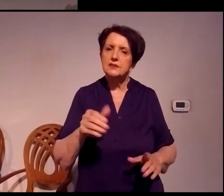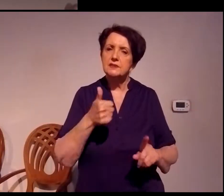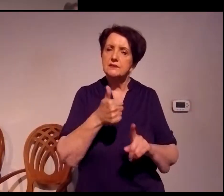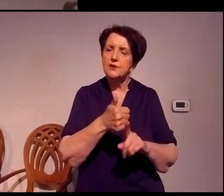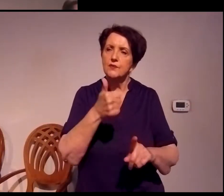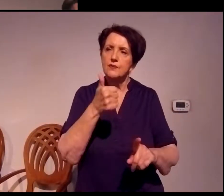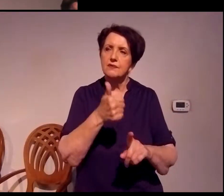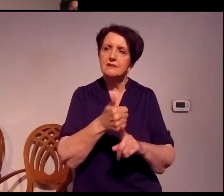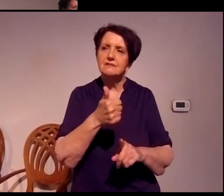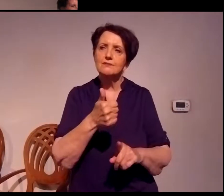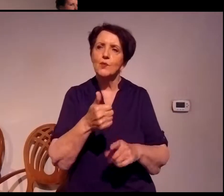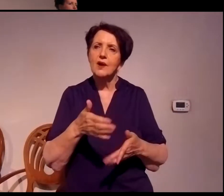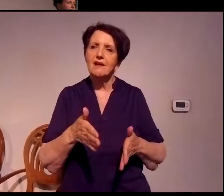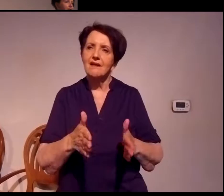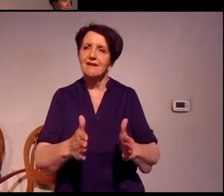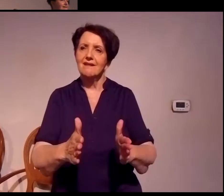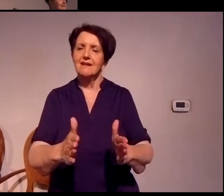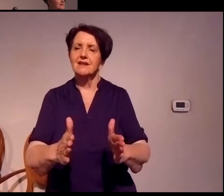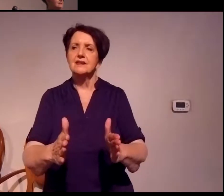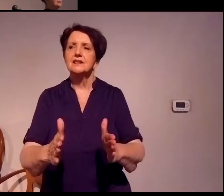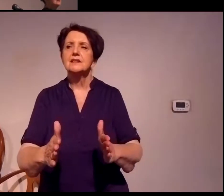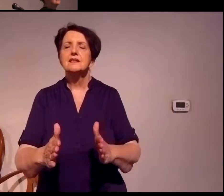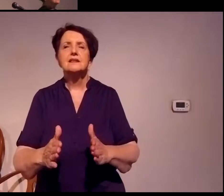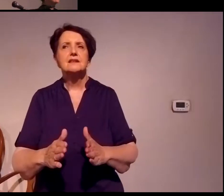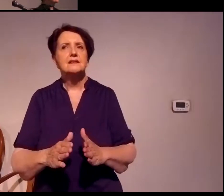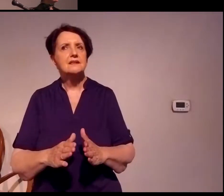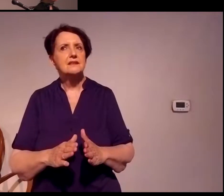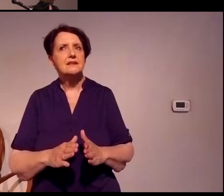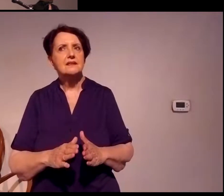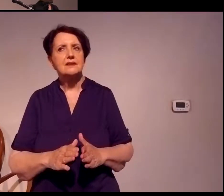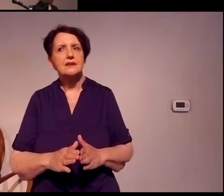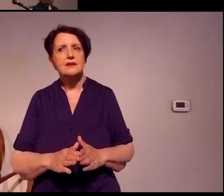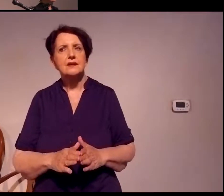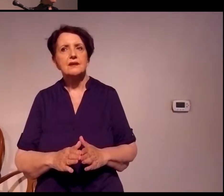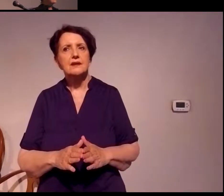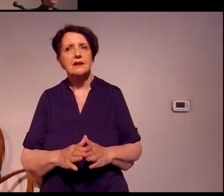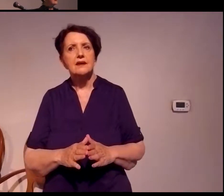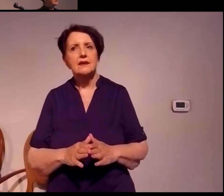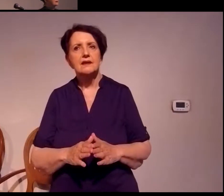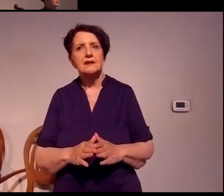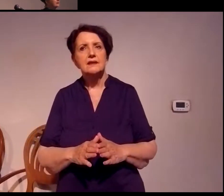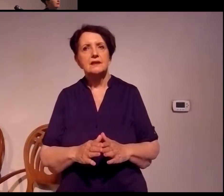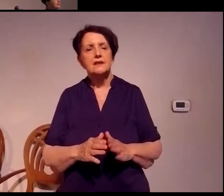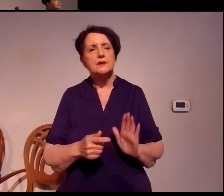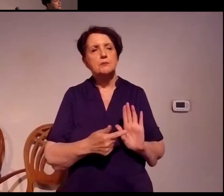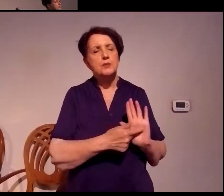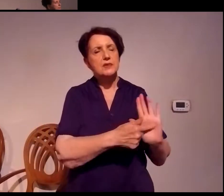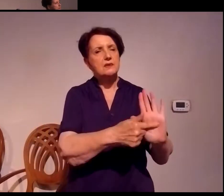way. Be in the light.